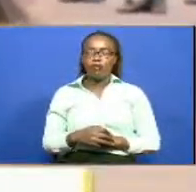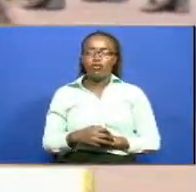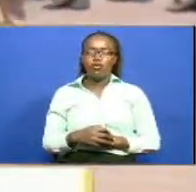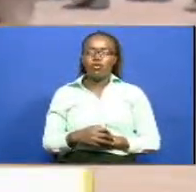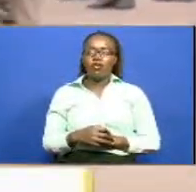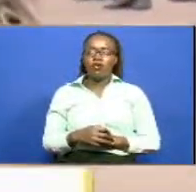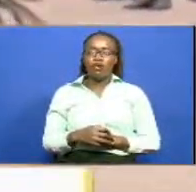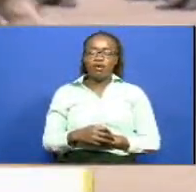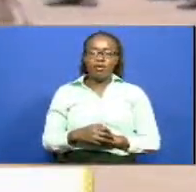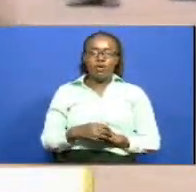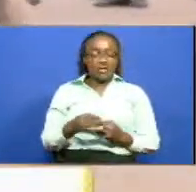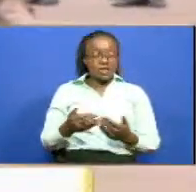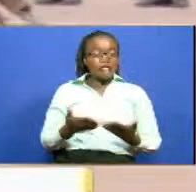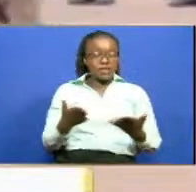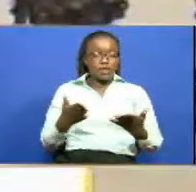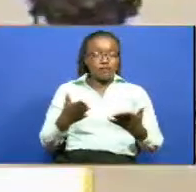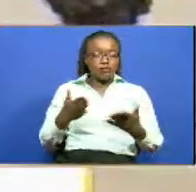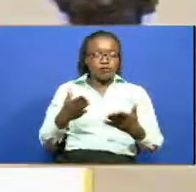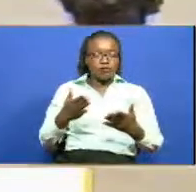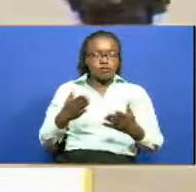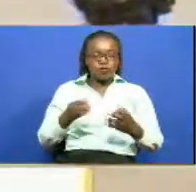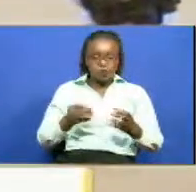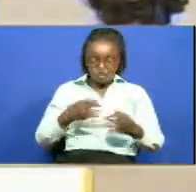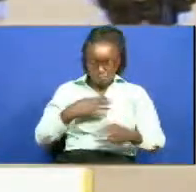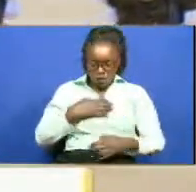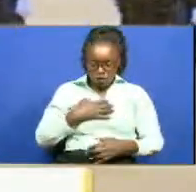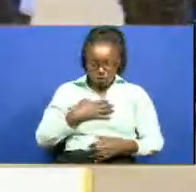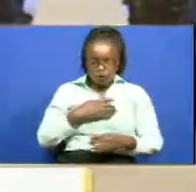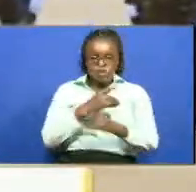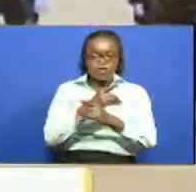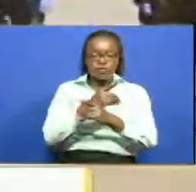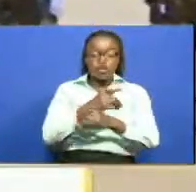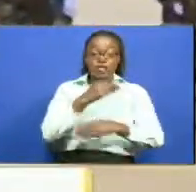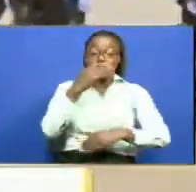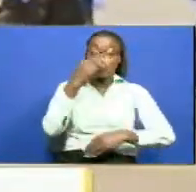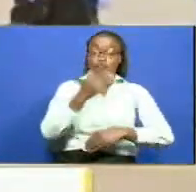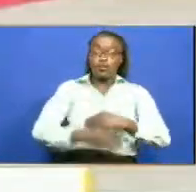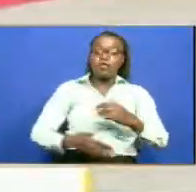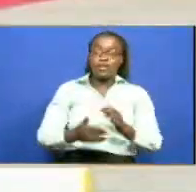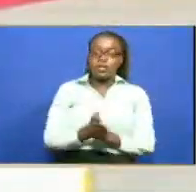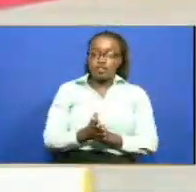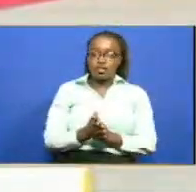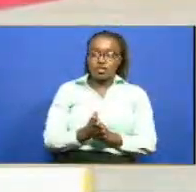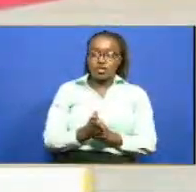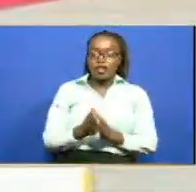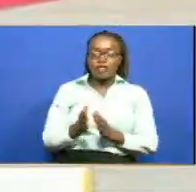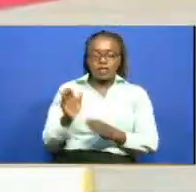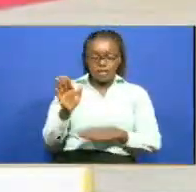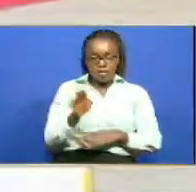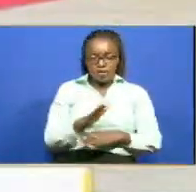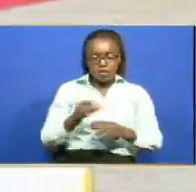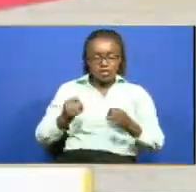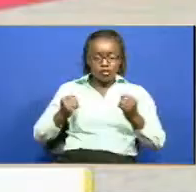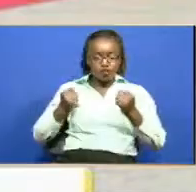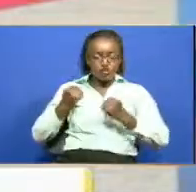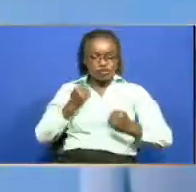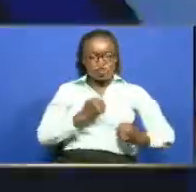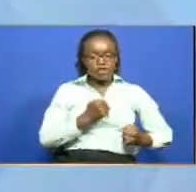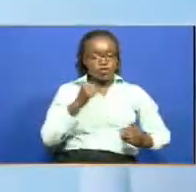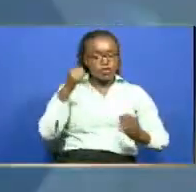Green light to defend the borders. Pass-out parade for KDF officers held with calls for soldiers to fight terrorism.